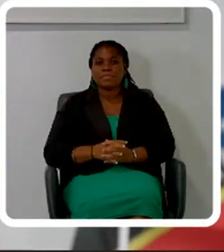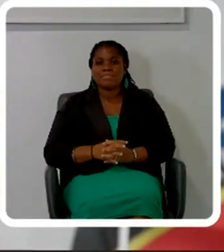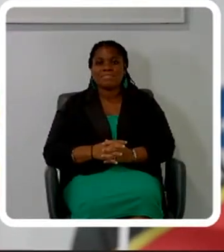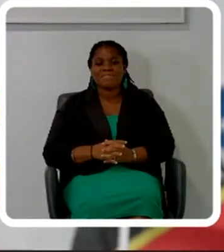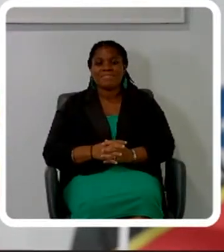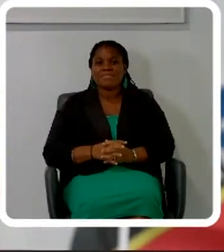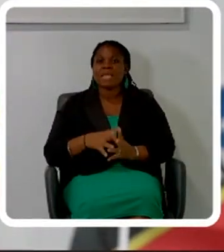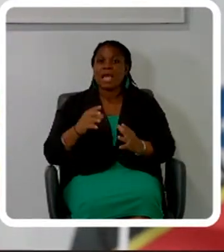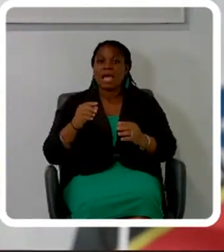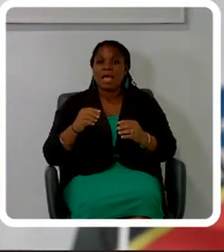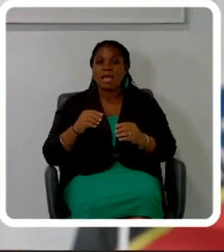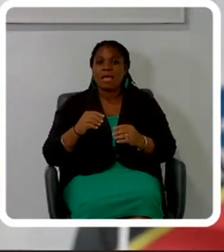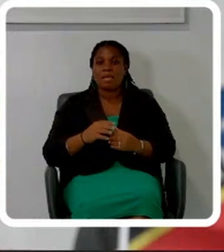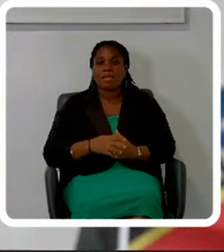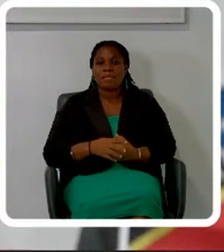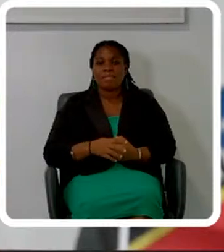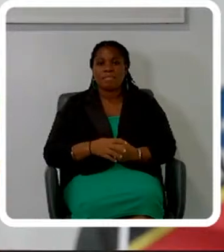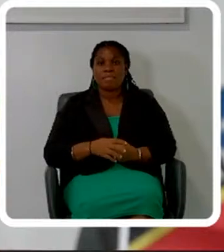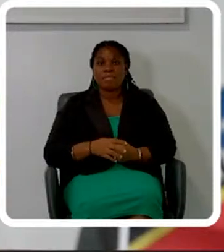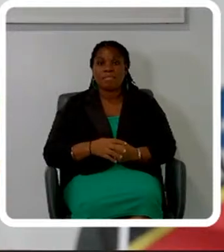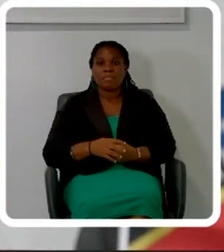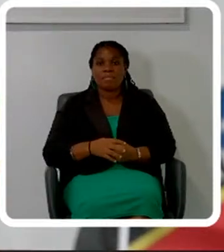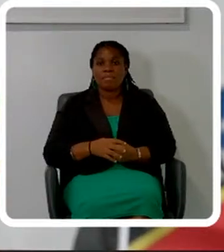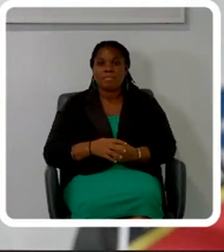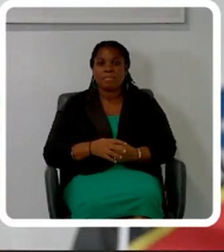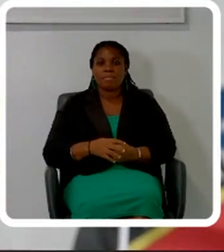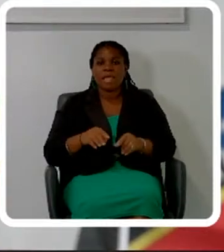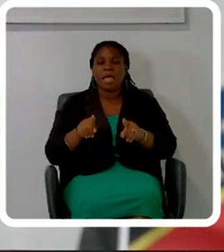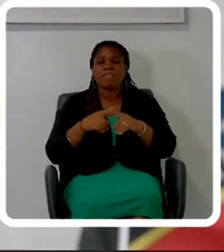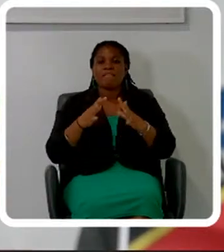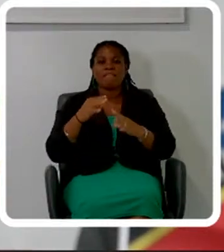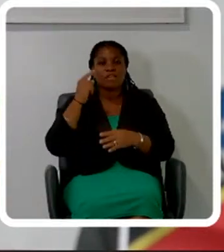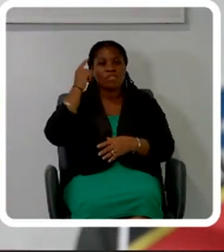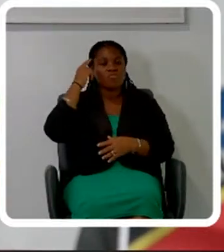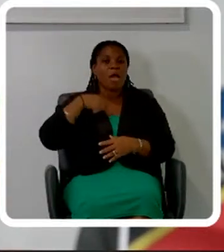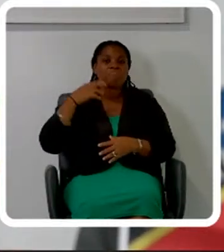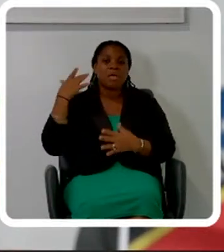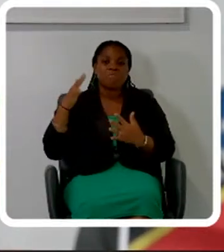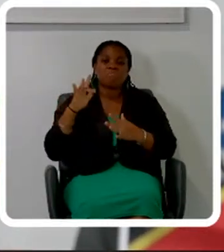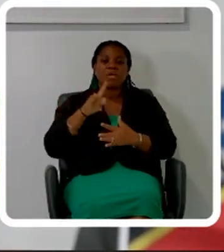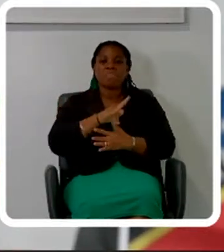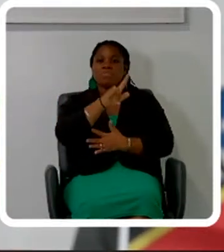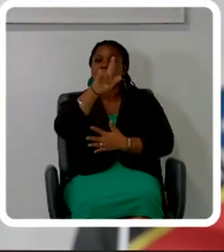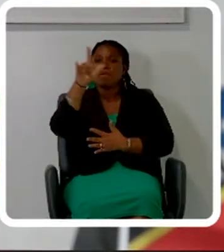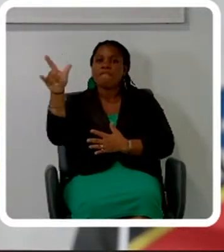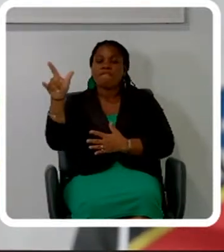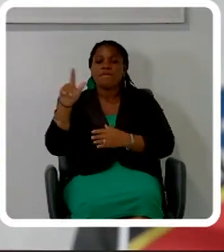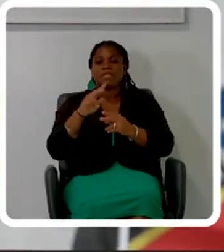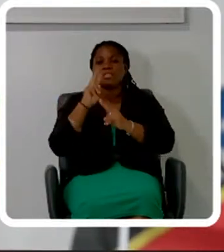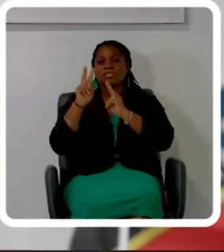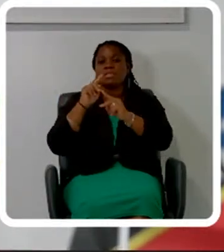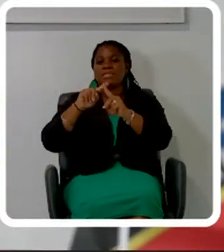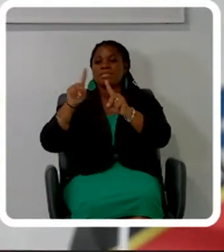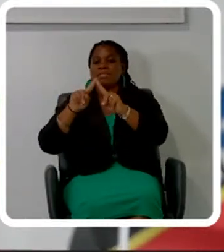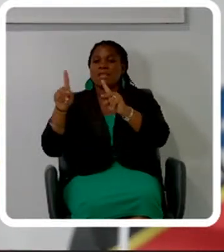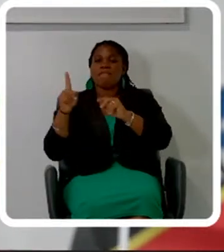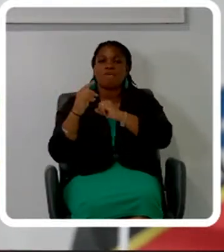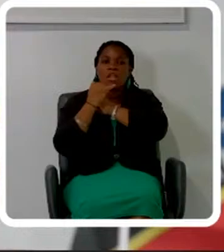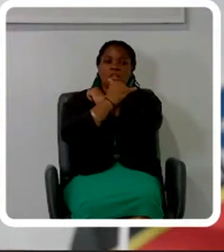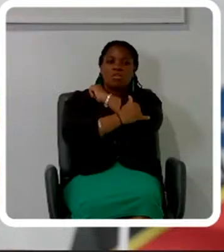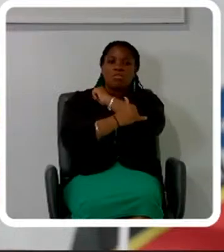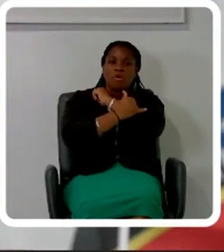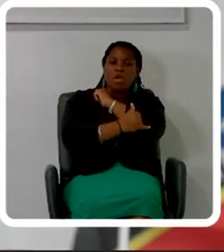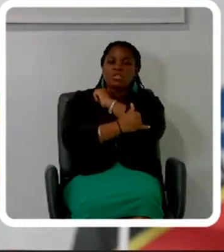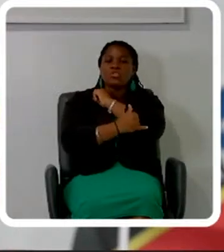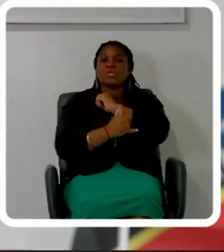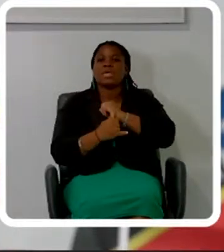know, each time I make a visit to any other country, I usually would present right after to the people as